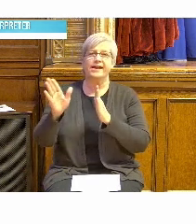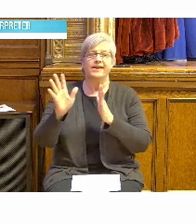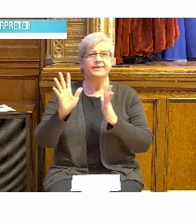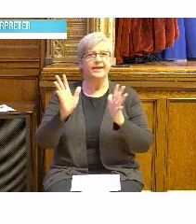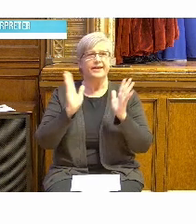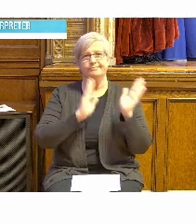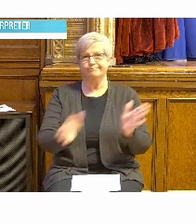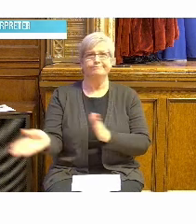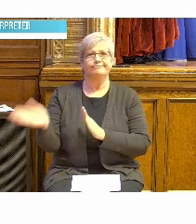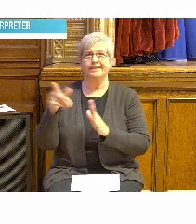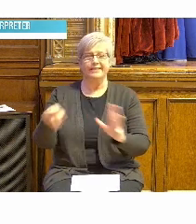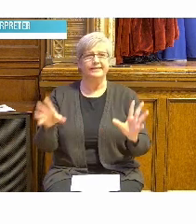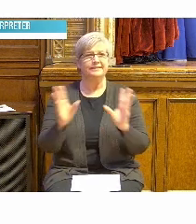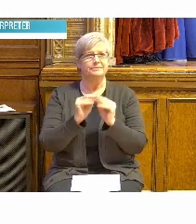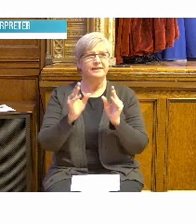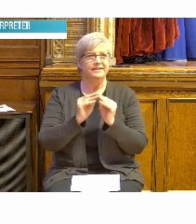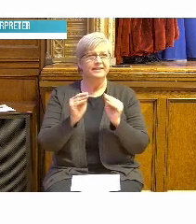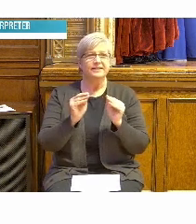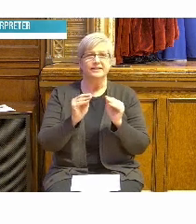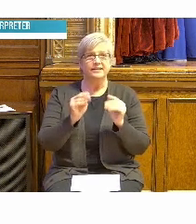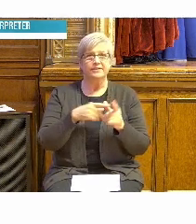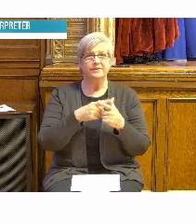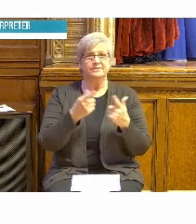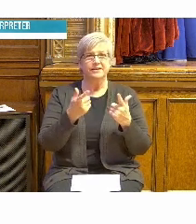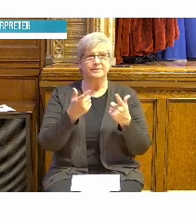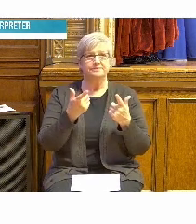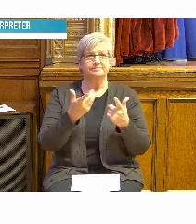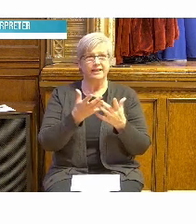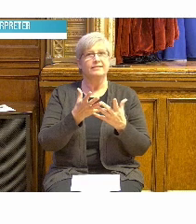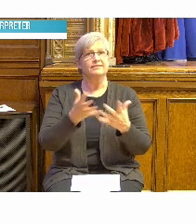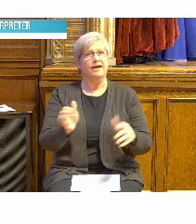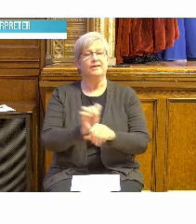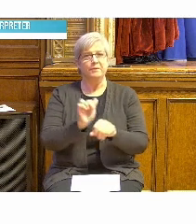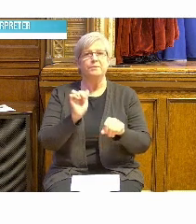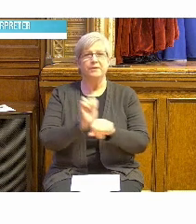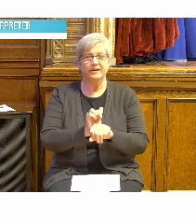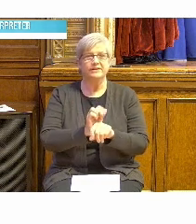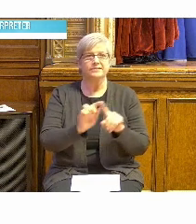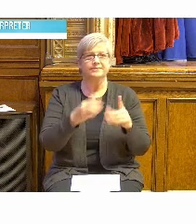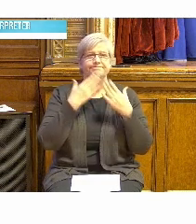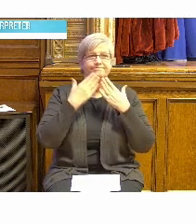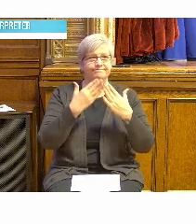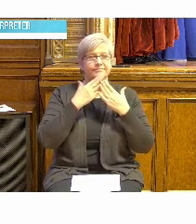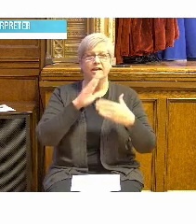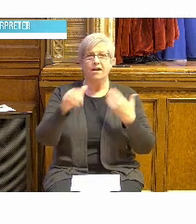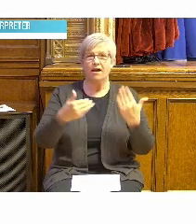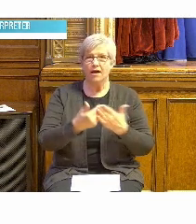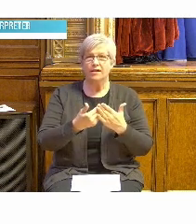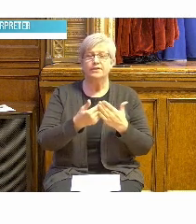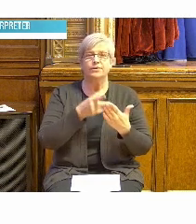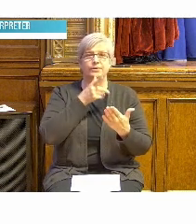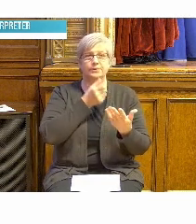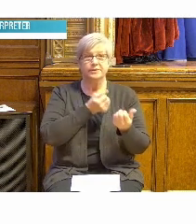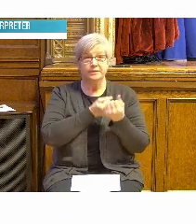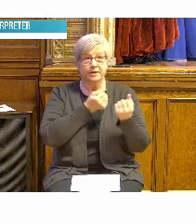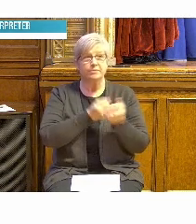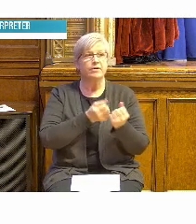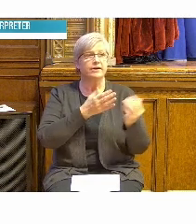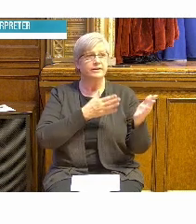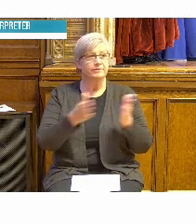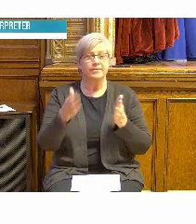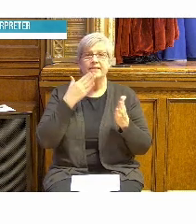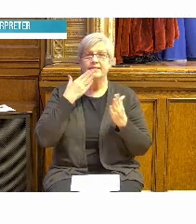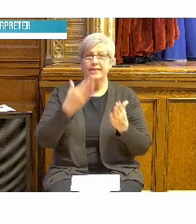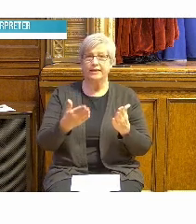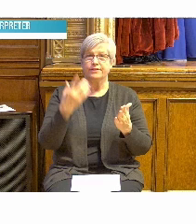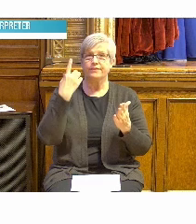hearing. This certainly was an incredible effort, so I want to thank you all for your support. Thank